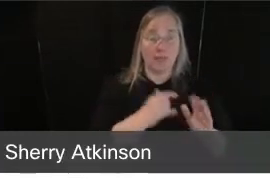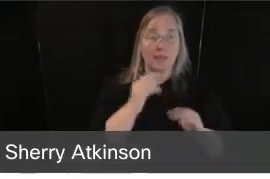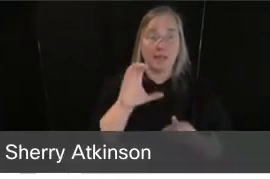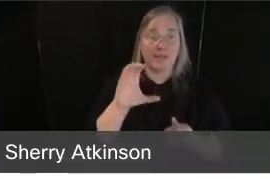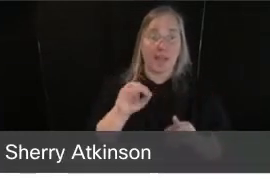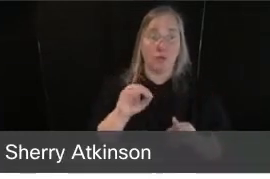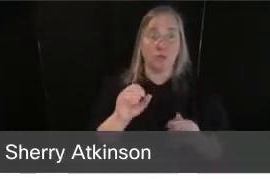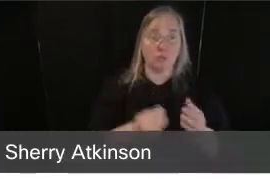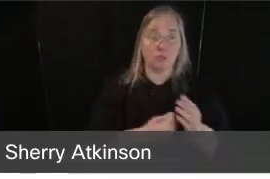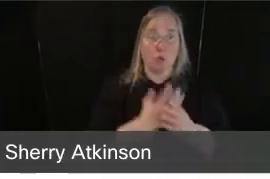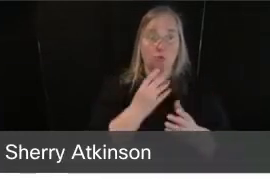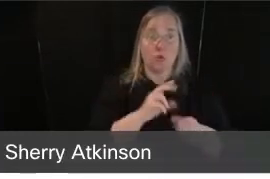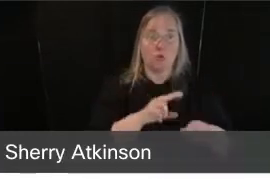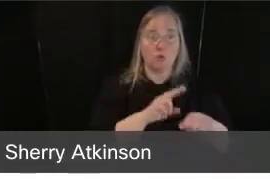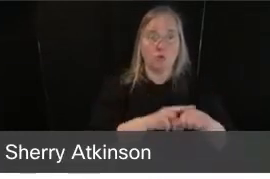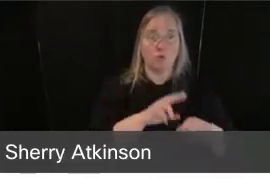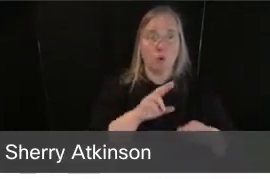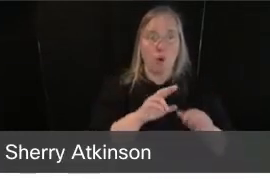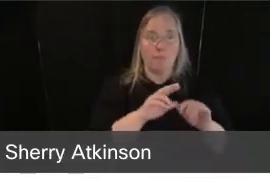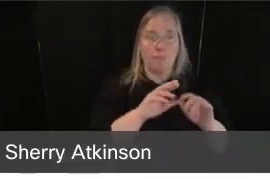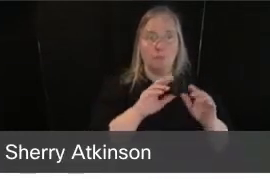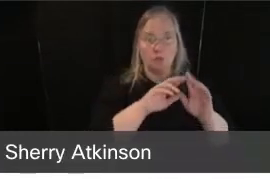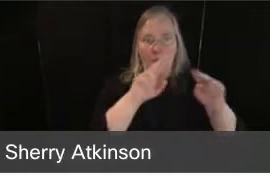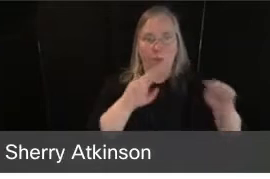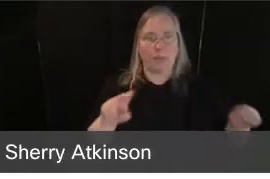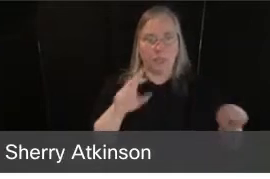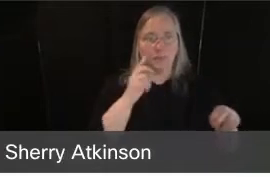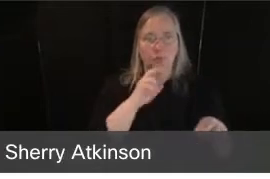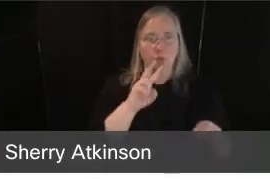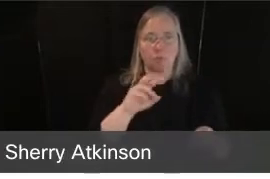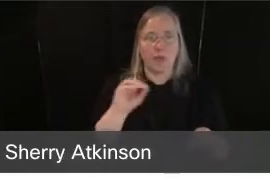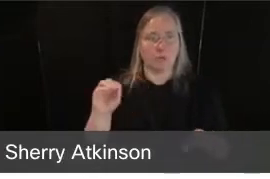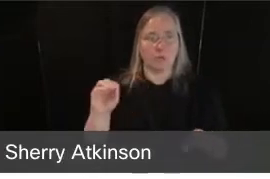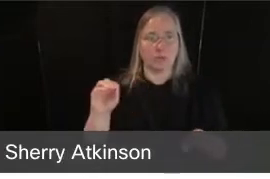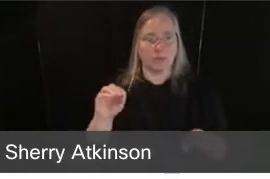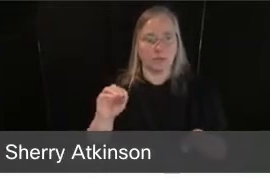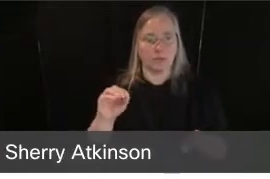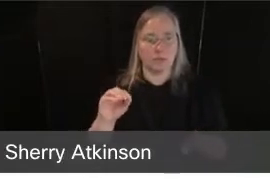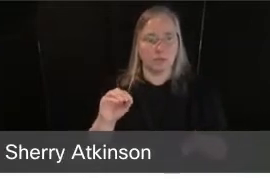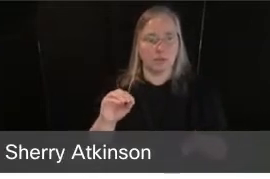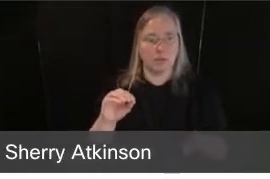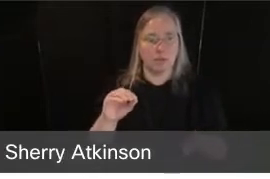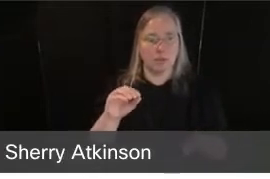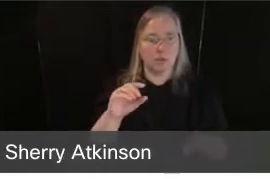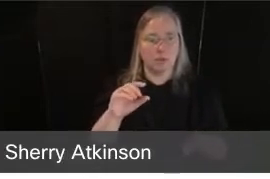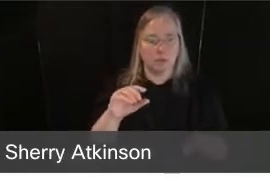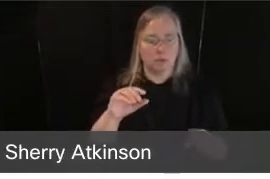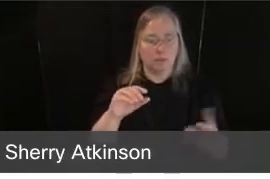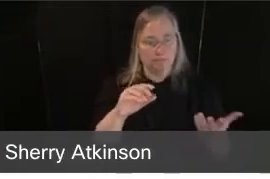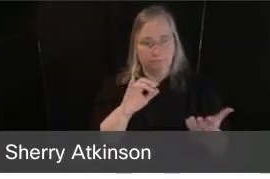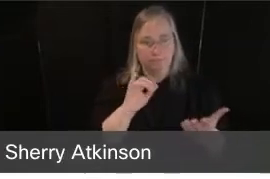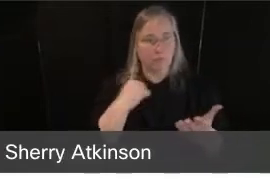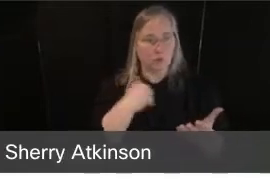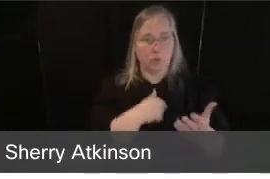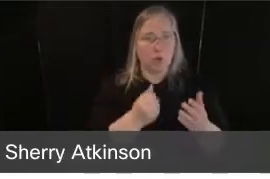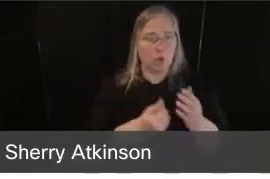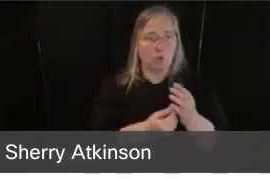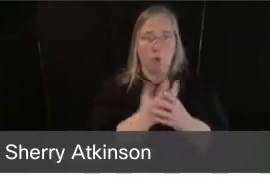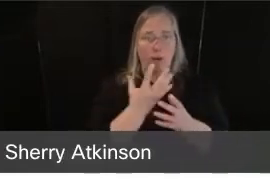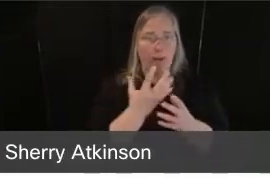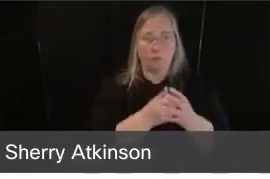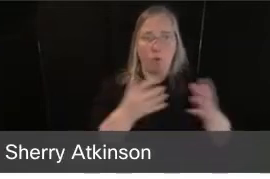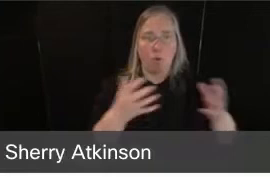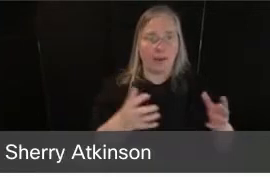2000. So we're growing much more rapidly than the state, than Washington and the Baltimore area. And